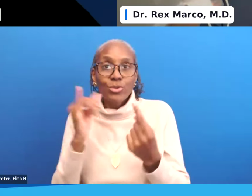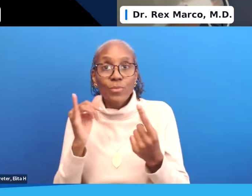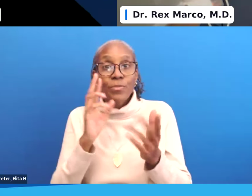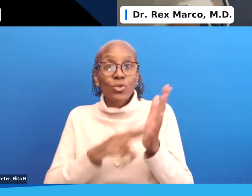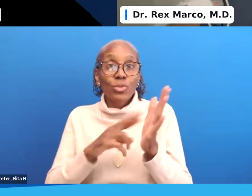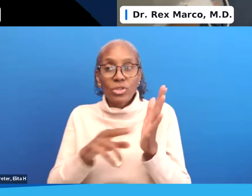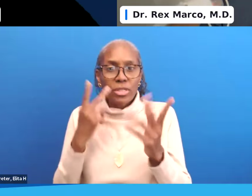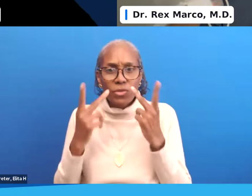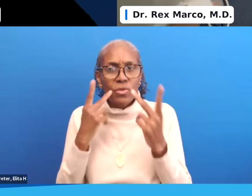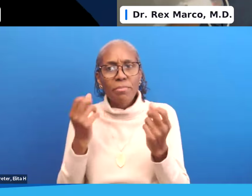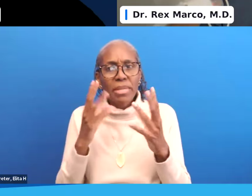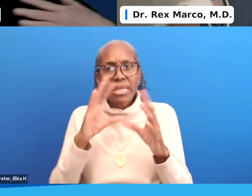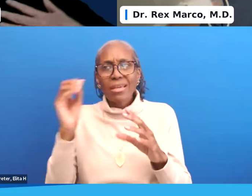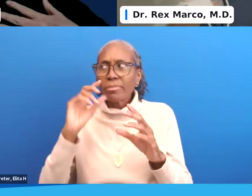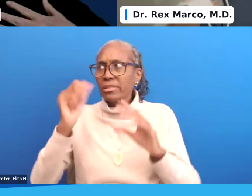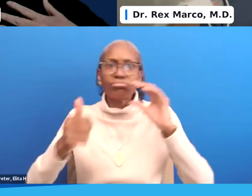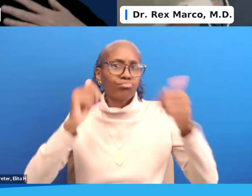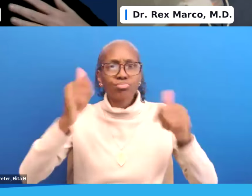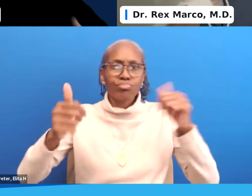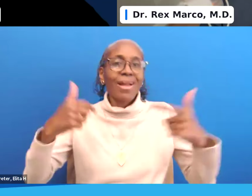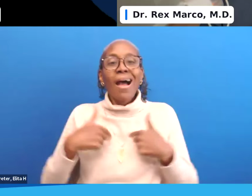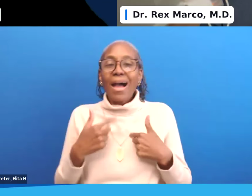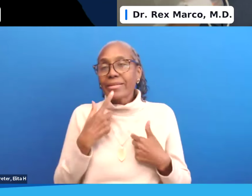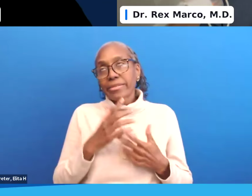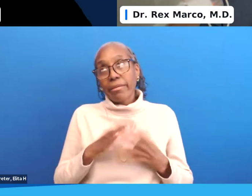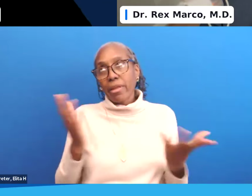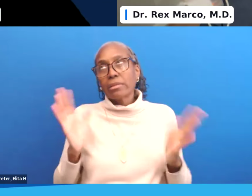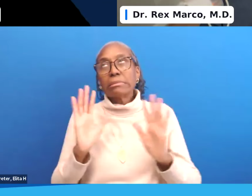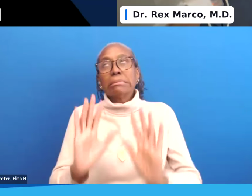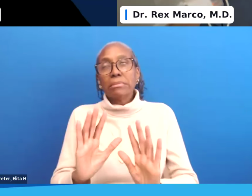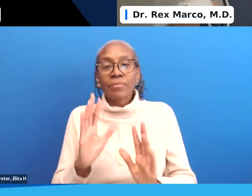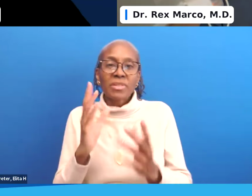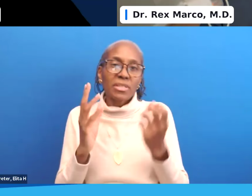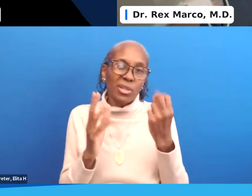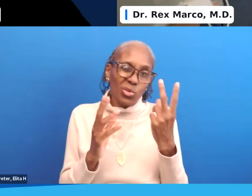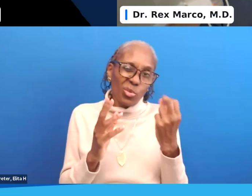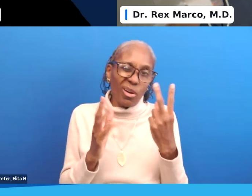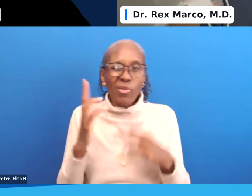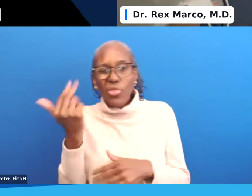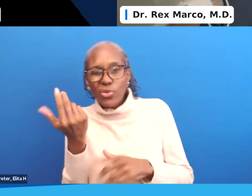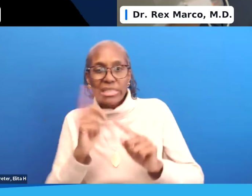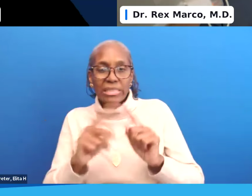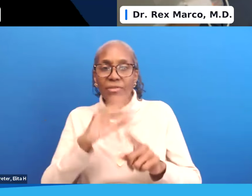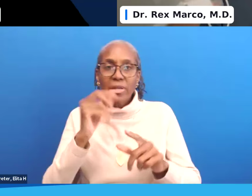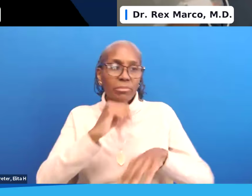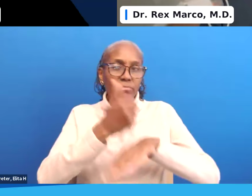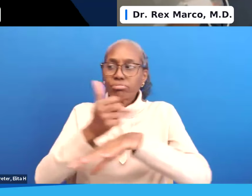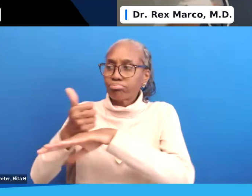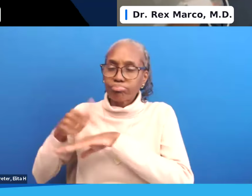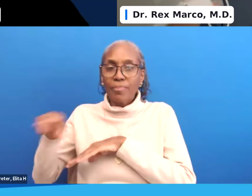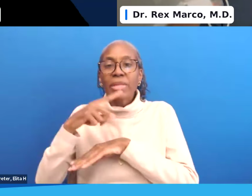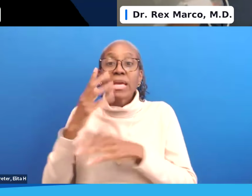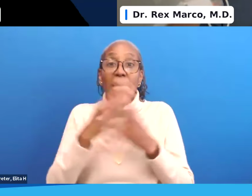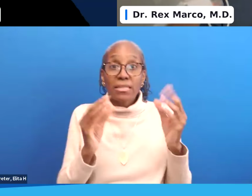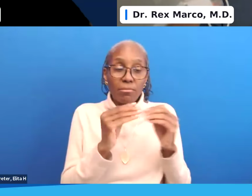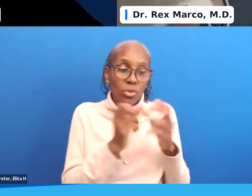there's a lot of companies out there. Well, I say a lot. There's like 12 or 13 different companies out there, and there's probably some